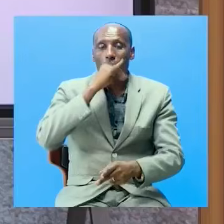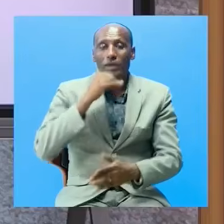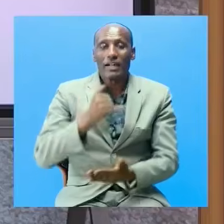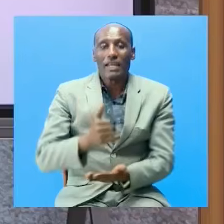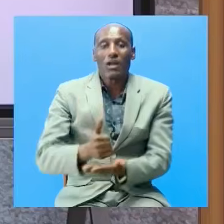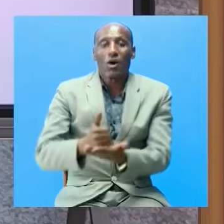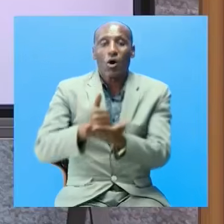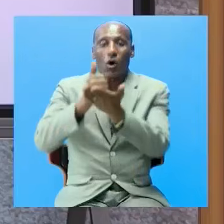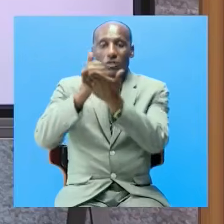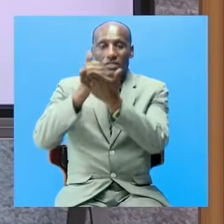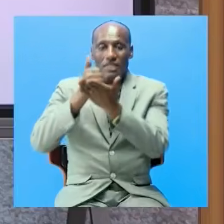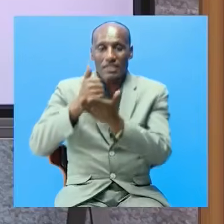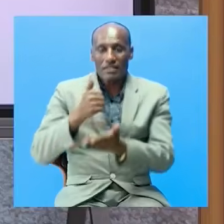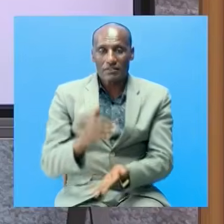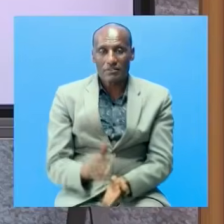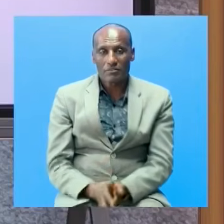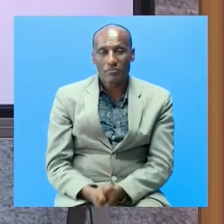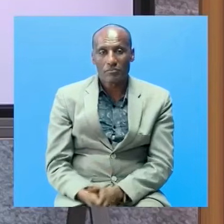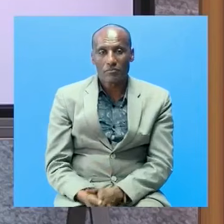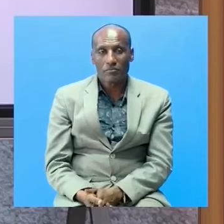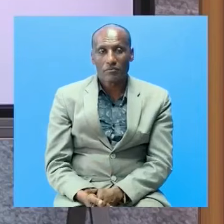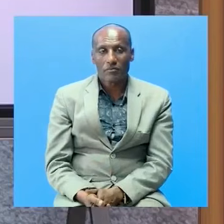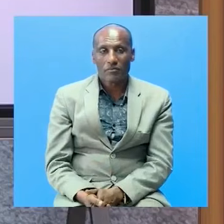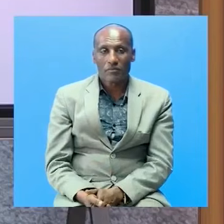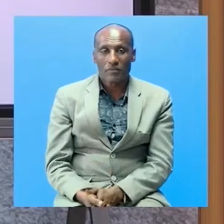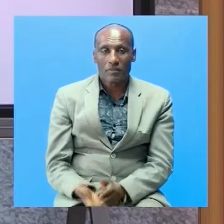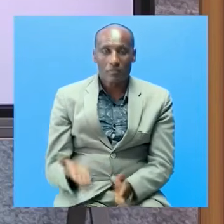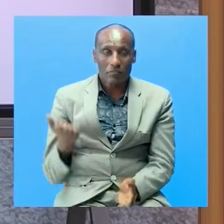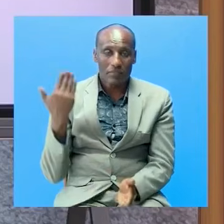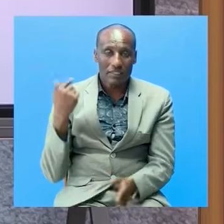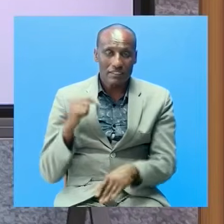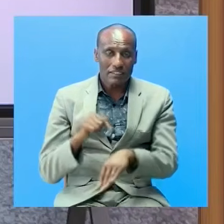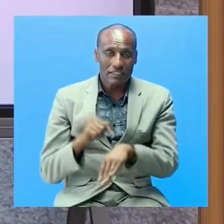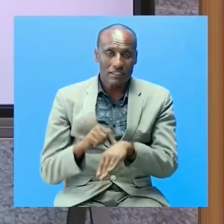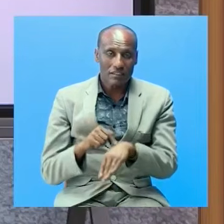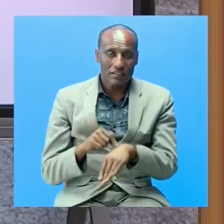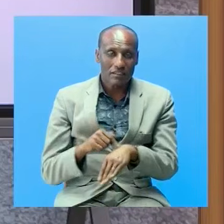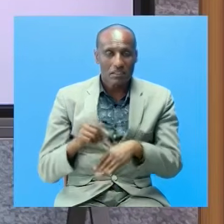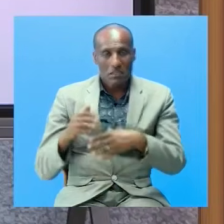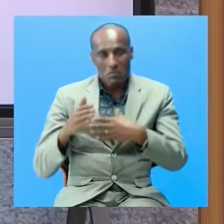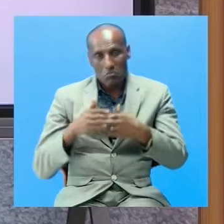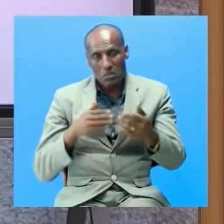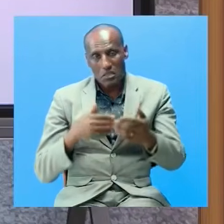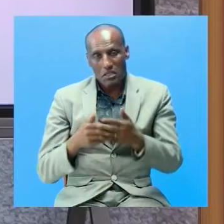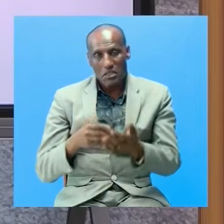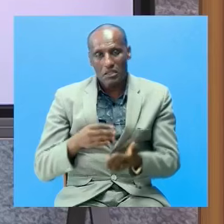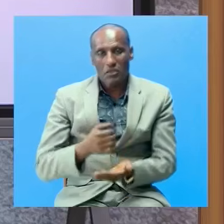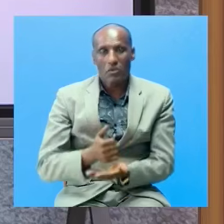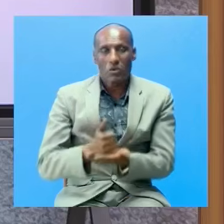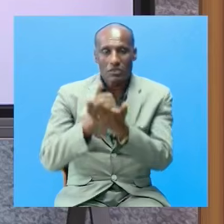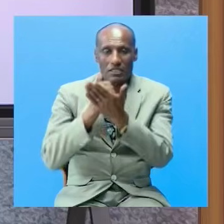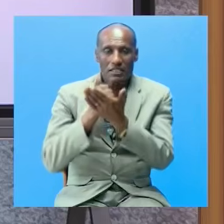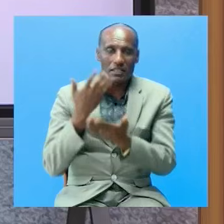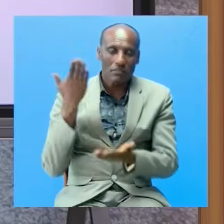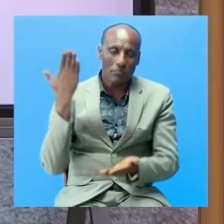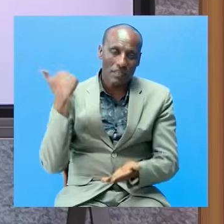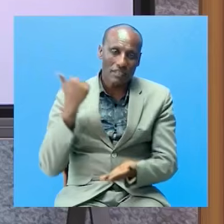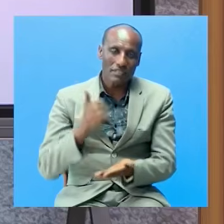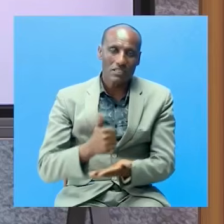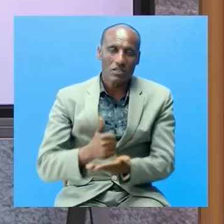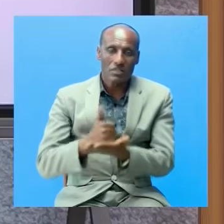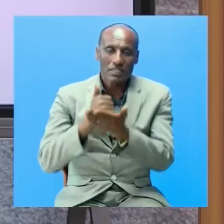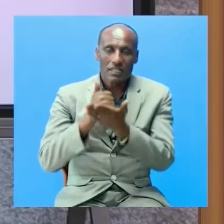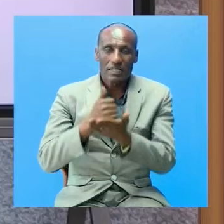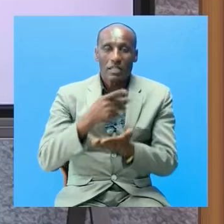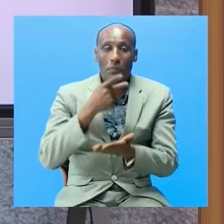we call them modal auxiliaries, they are different from the other auxiliaries that we learned last time, like